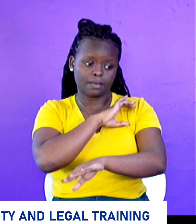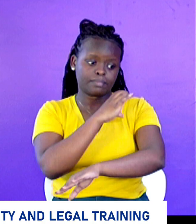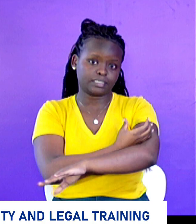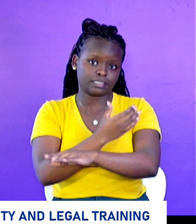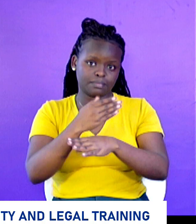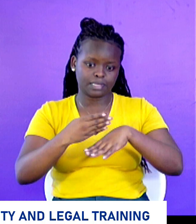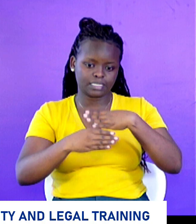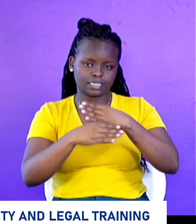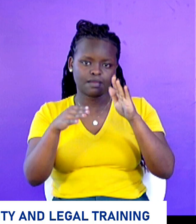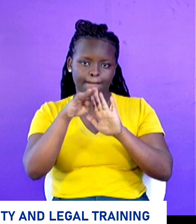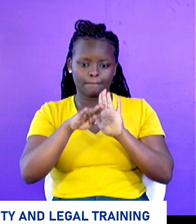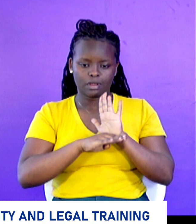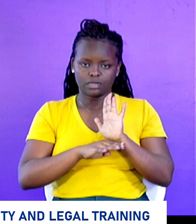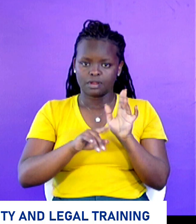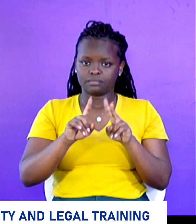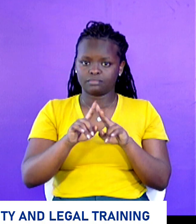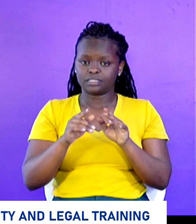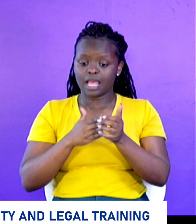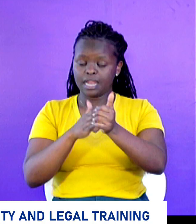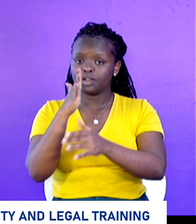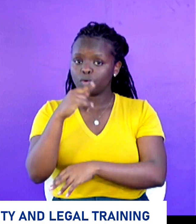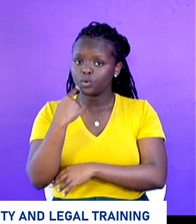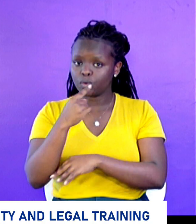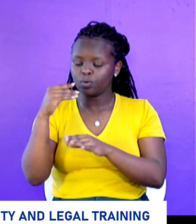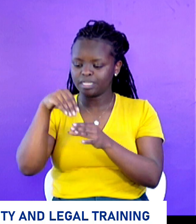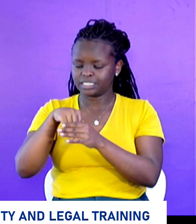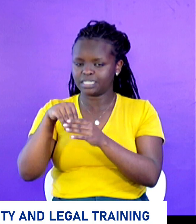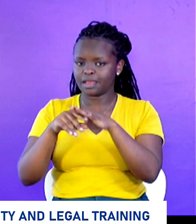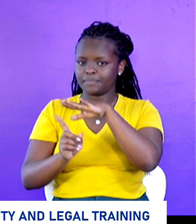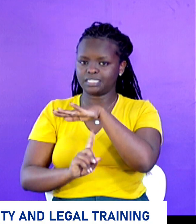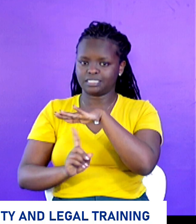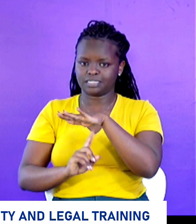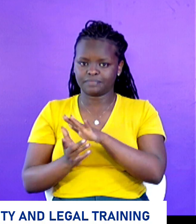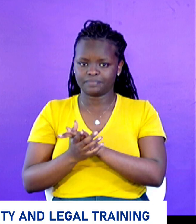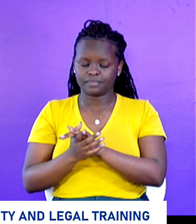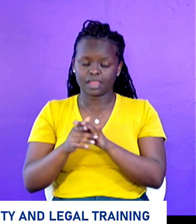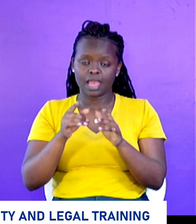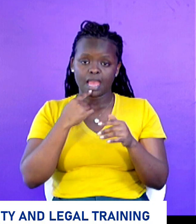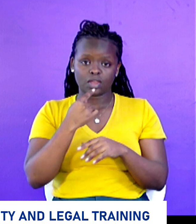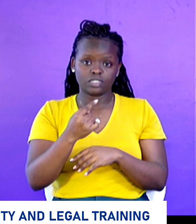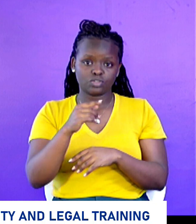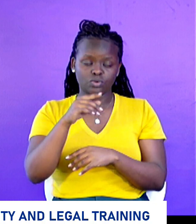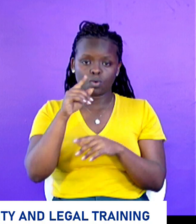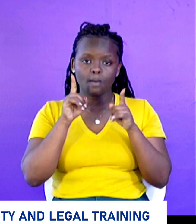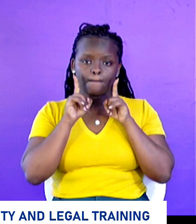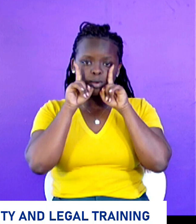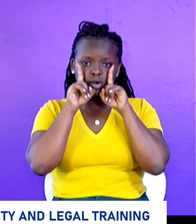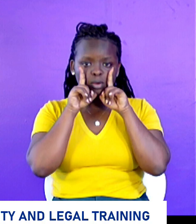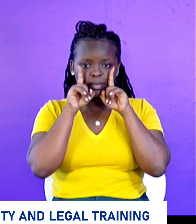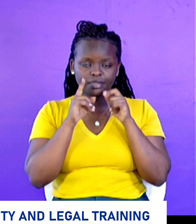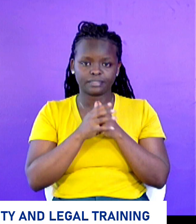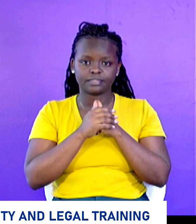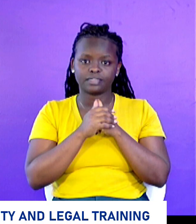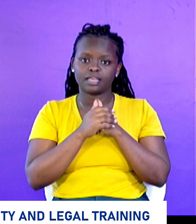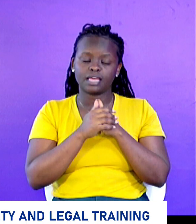programs spearheaded by the Interior Ministry. Now, according to Interior Cabinet Secretary Kipchumba Murkomen,